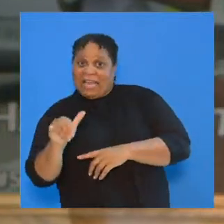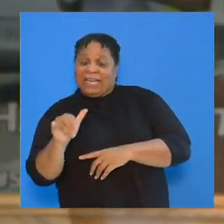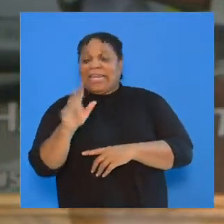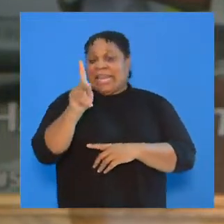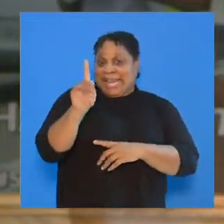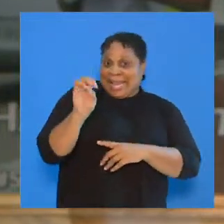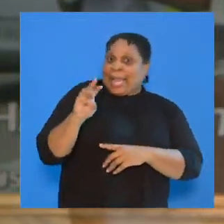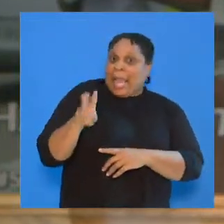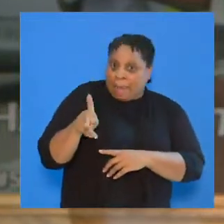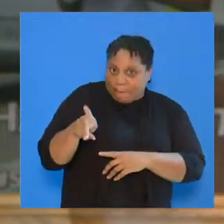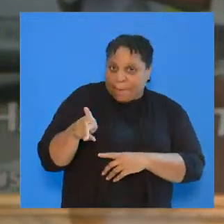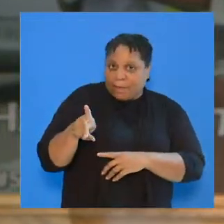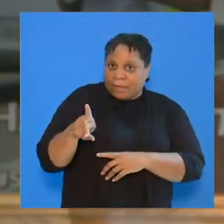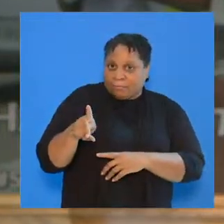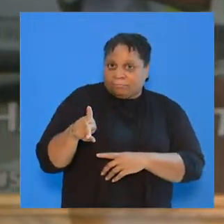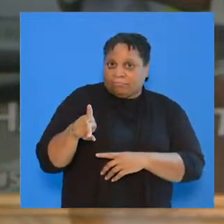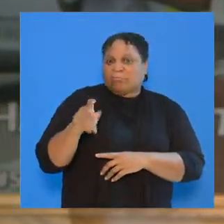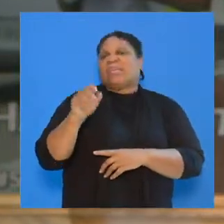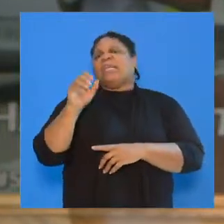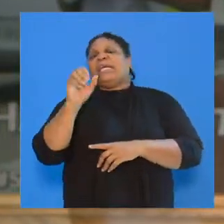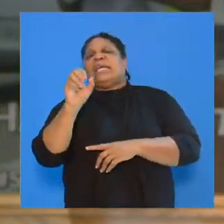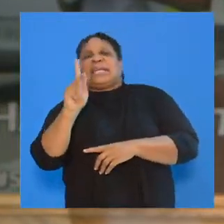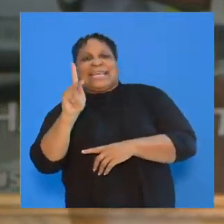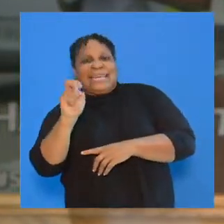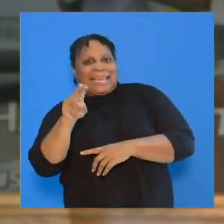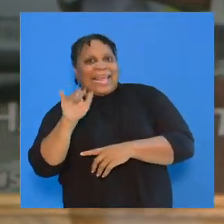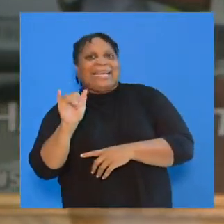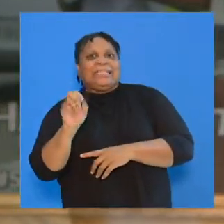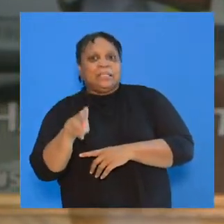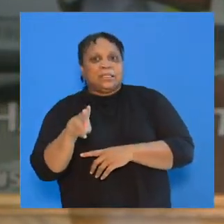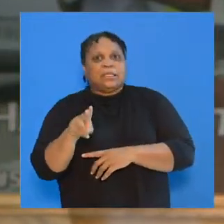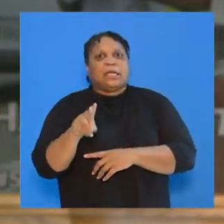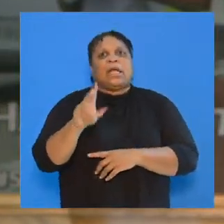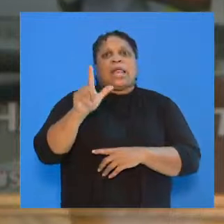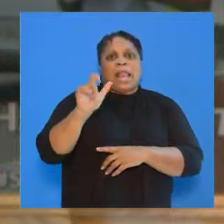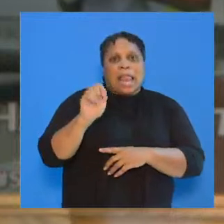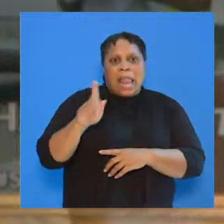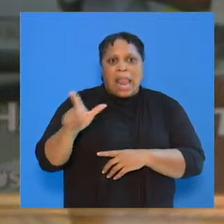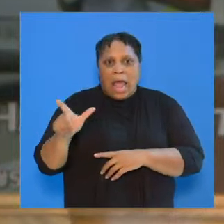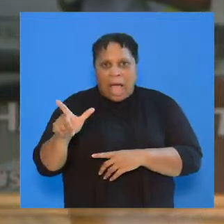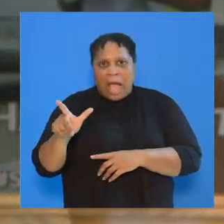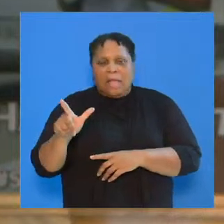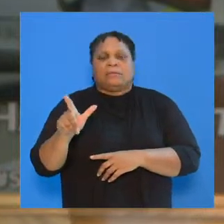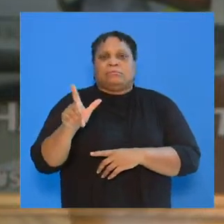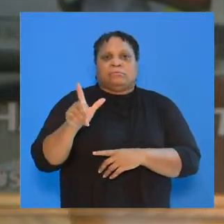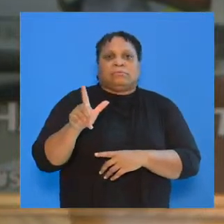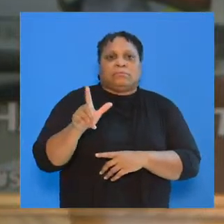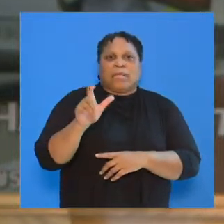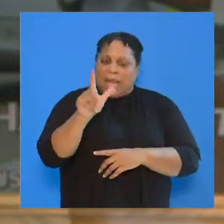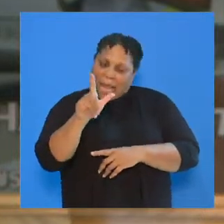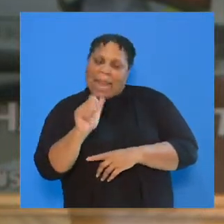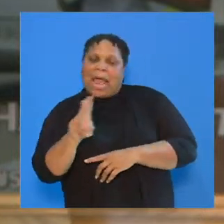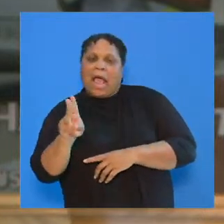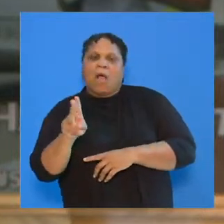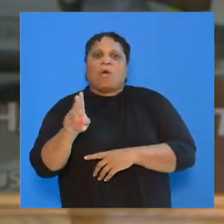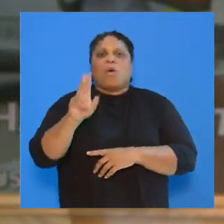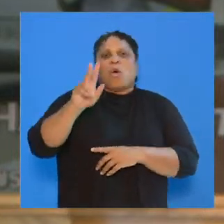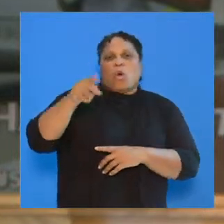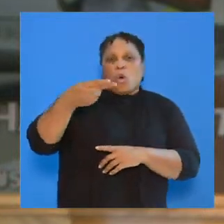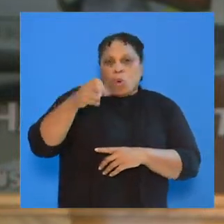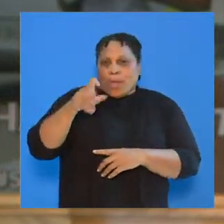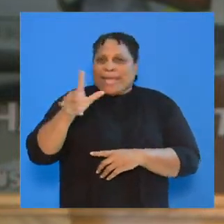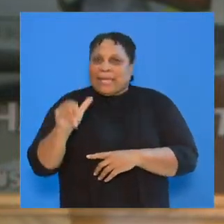Kemp, Dr. Stephen Kenny, Dr. Ben Lau, Dr. Christine McFeely, Dr.